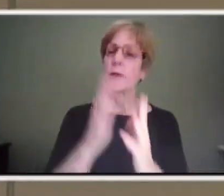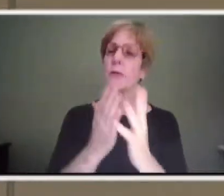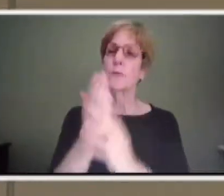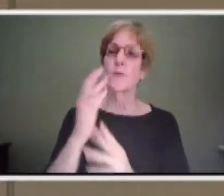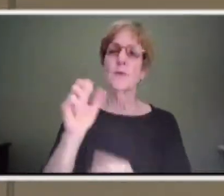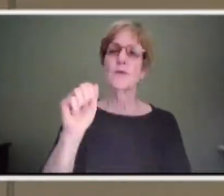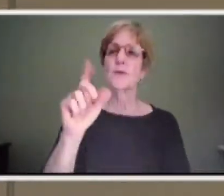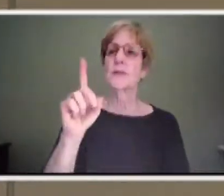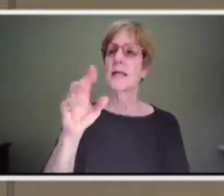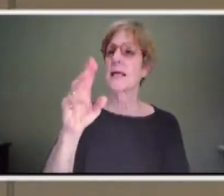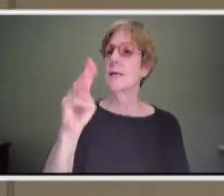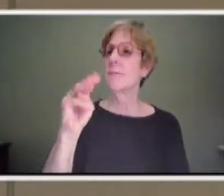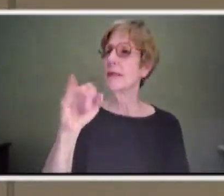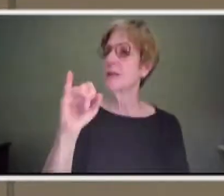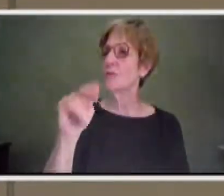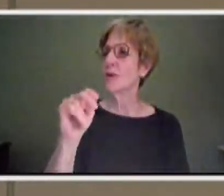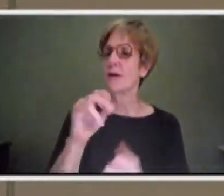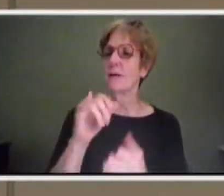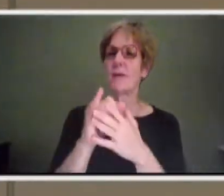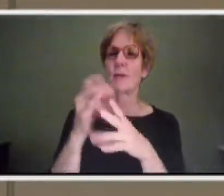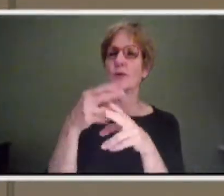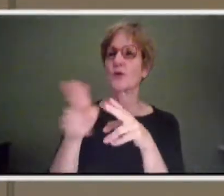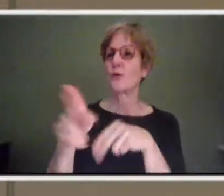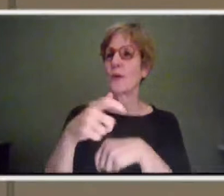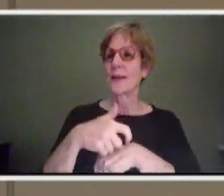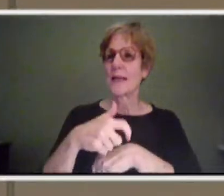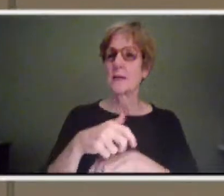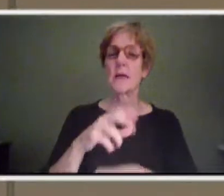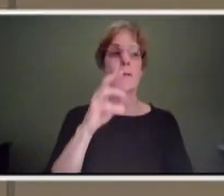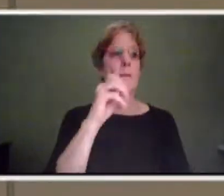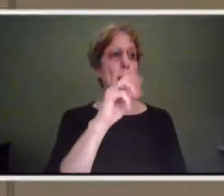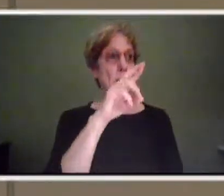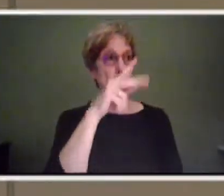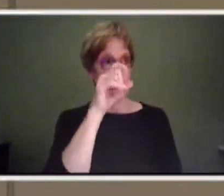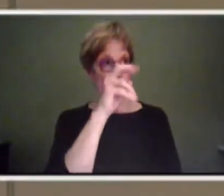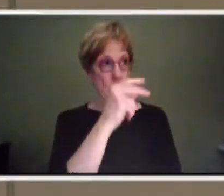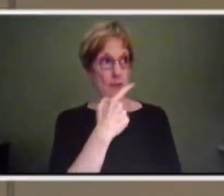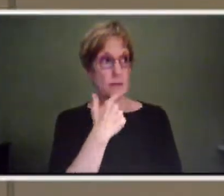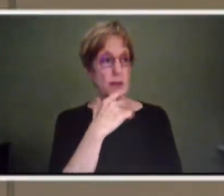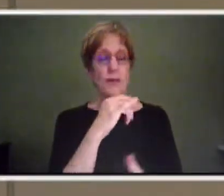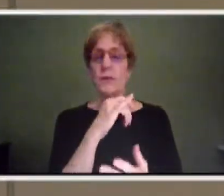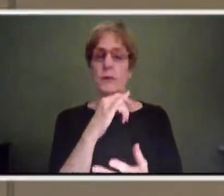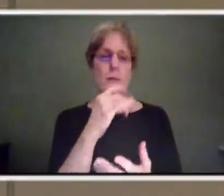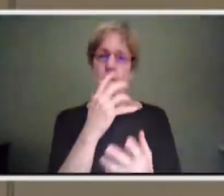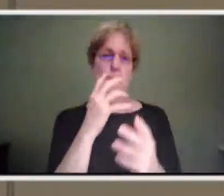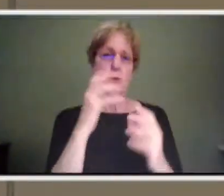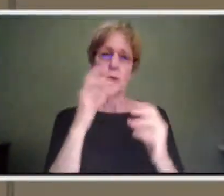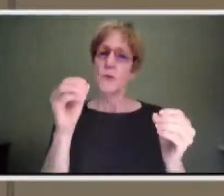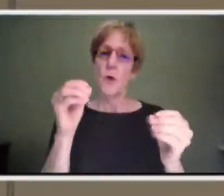have elongated that time. Mr. Pettin has said that there is no